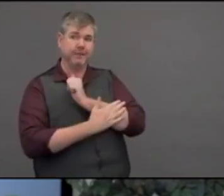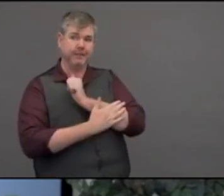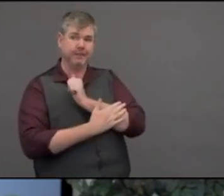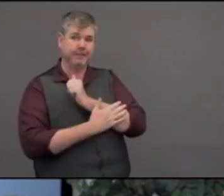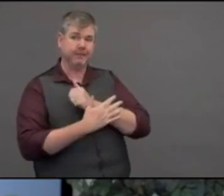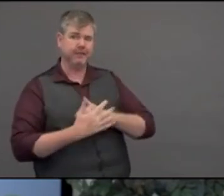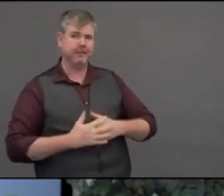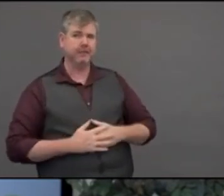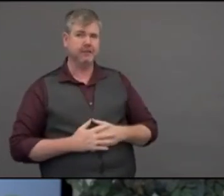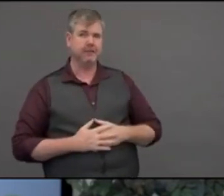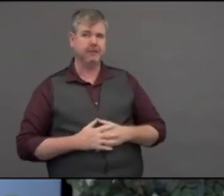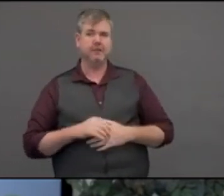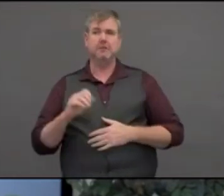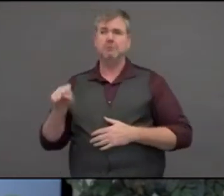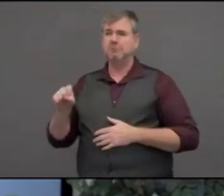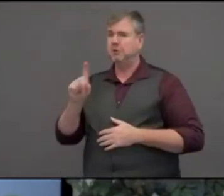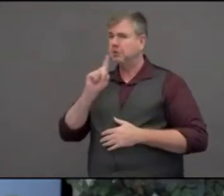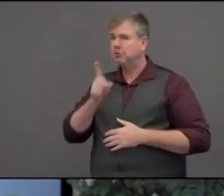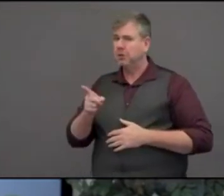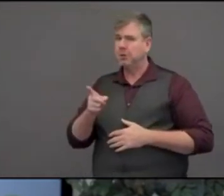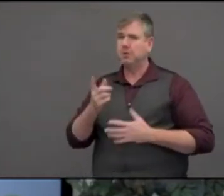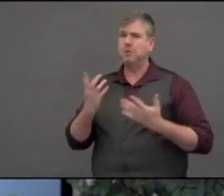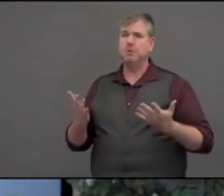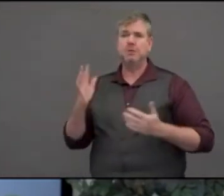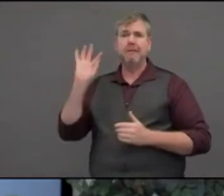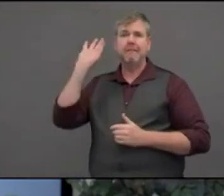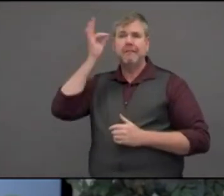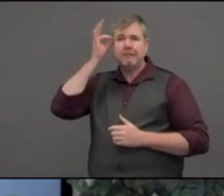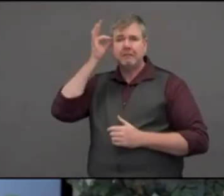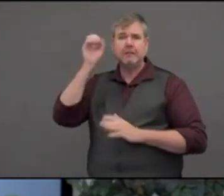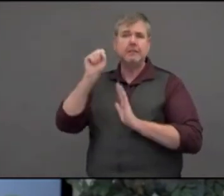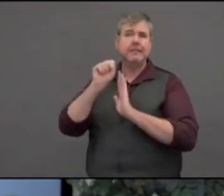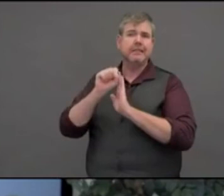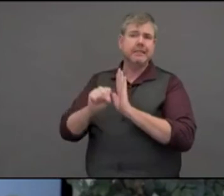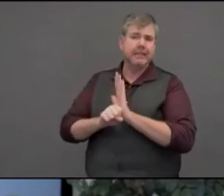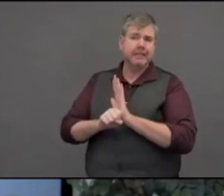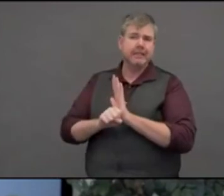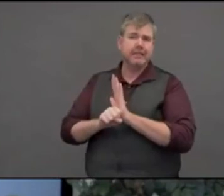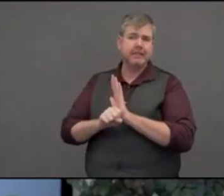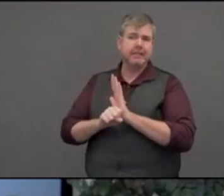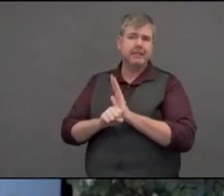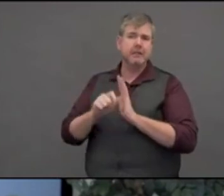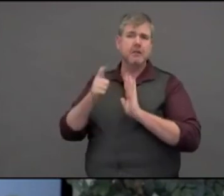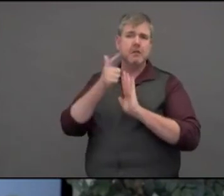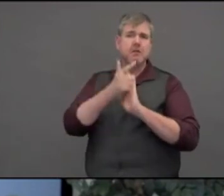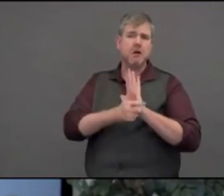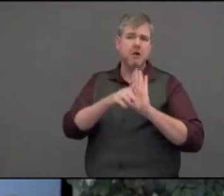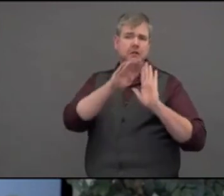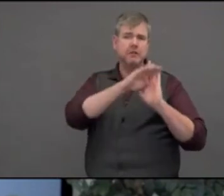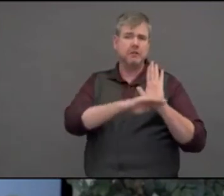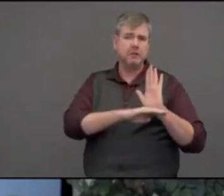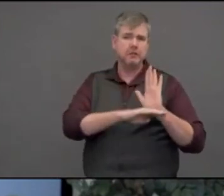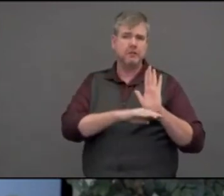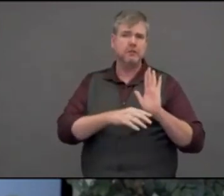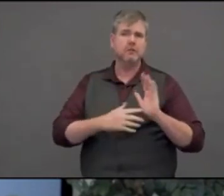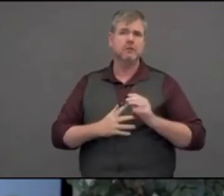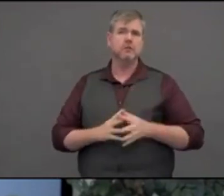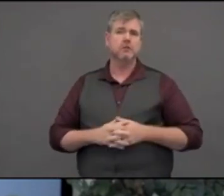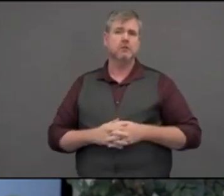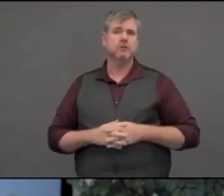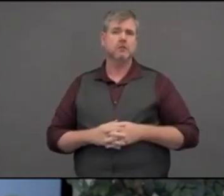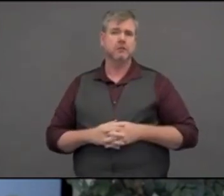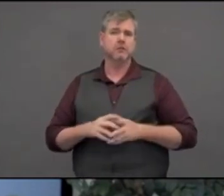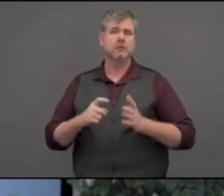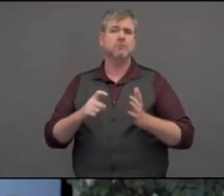that federal and state regulations mandate insurance reimbursement, so that is